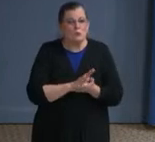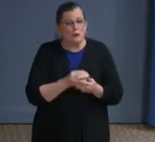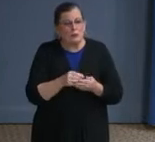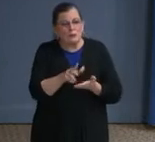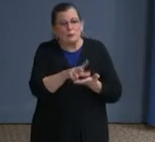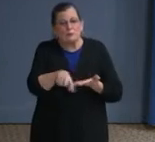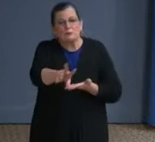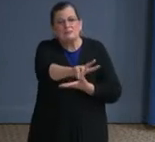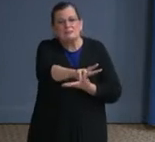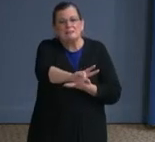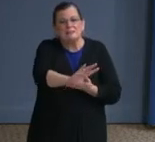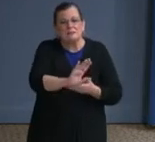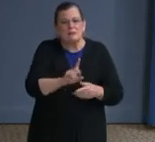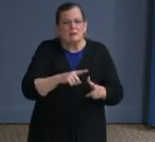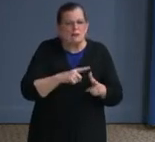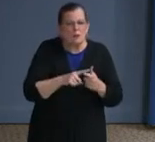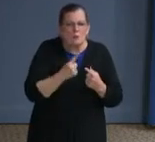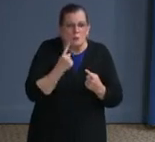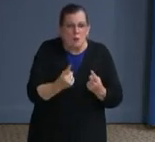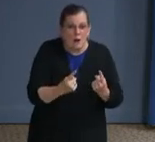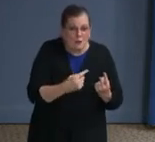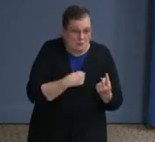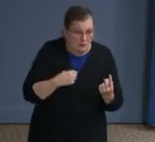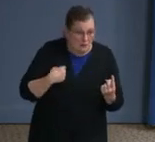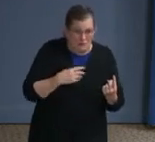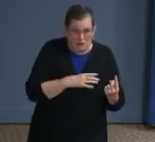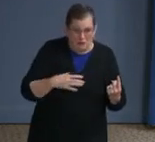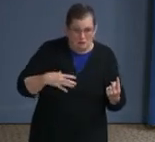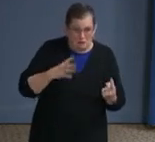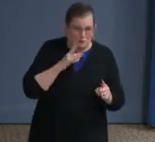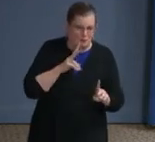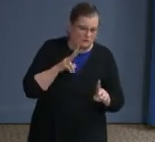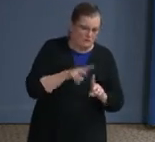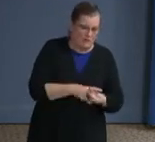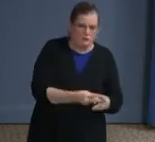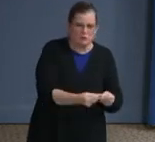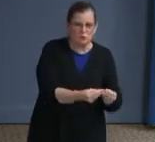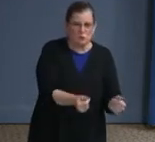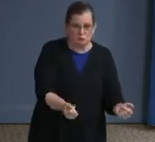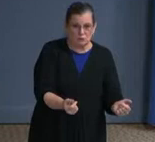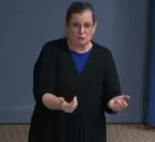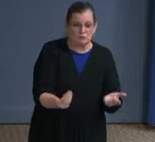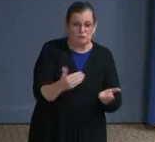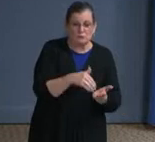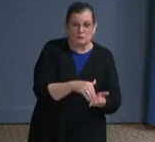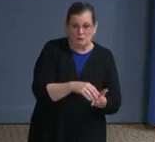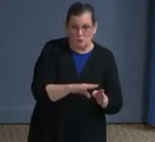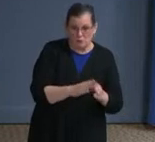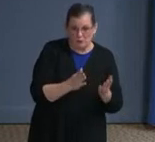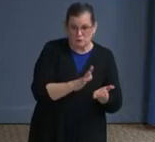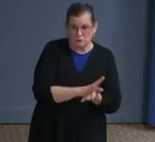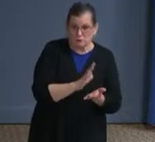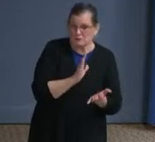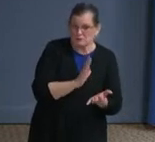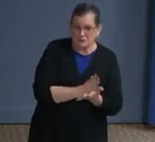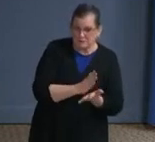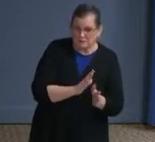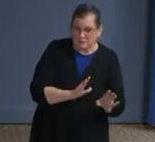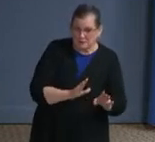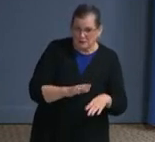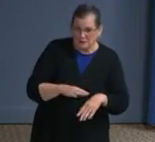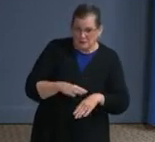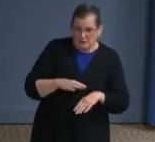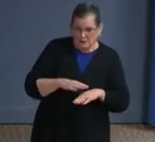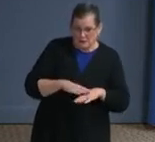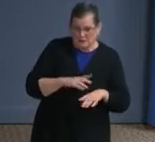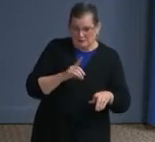one member files a resolution, then that reopening is stopped. And then the council on December 1st decides it's going to go forward. But of